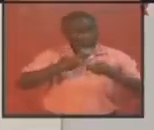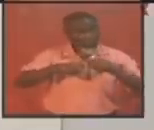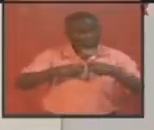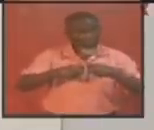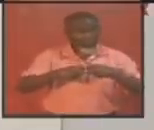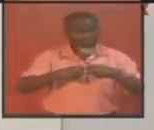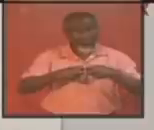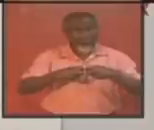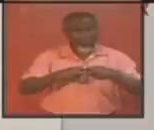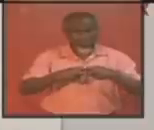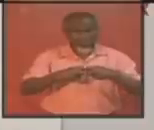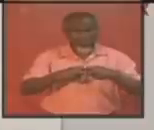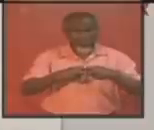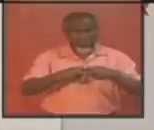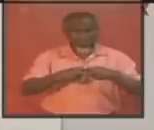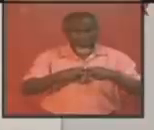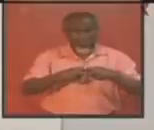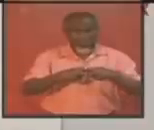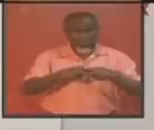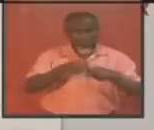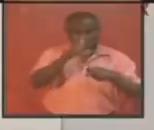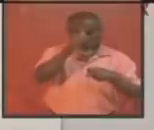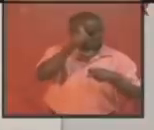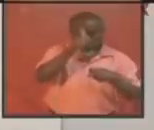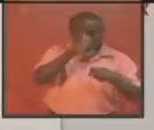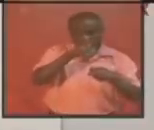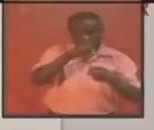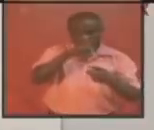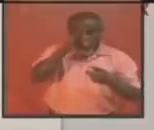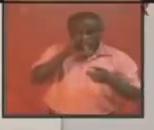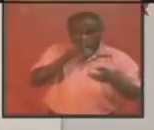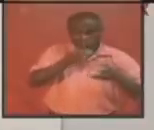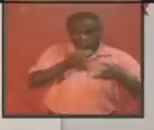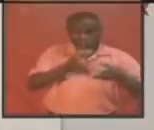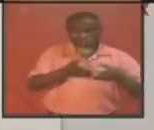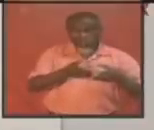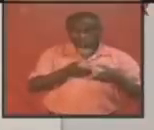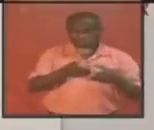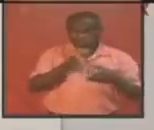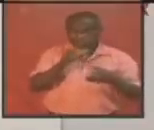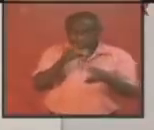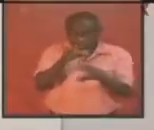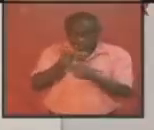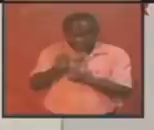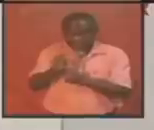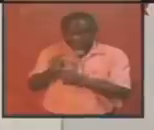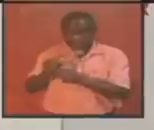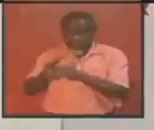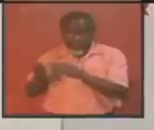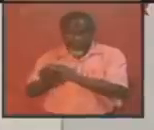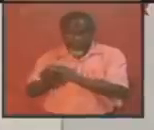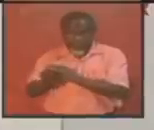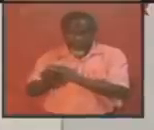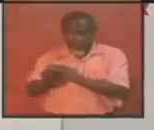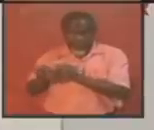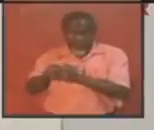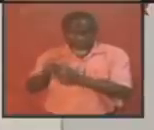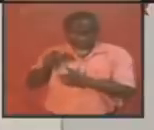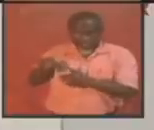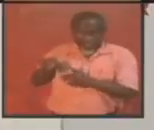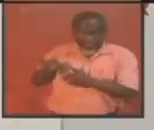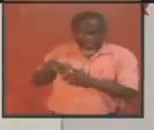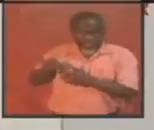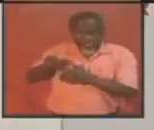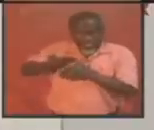to then share that donated amount with other countries such as Trinidad and Tobago, has